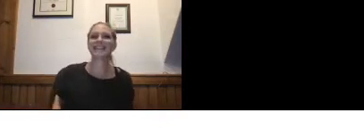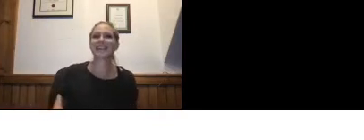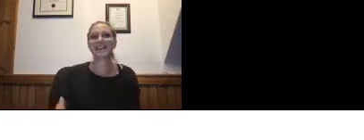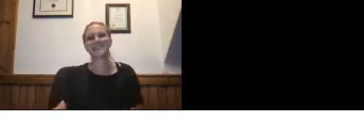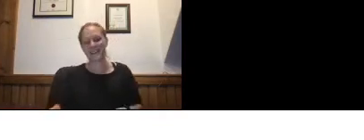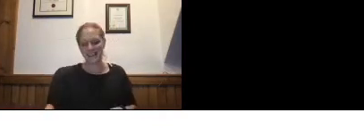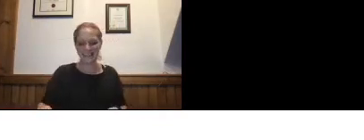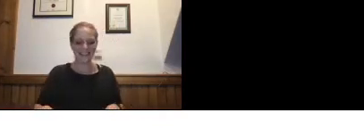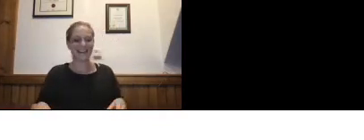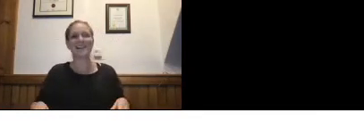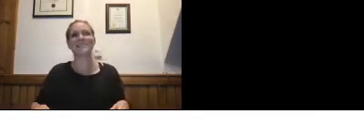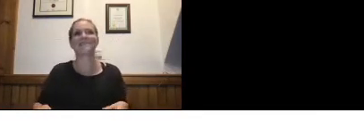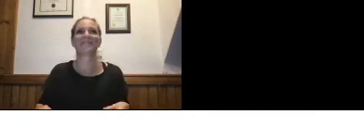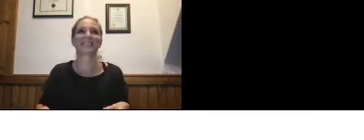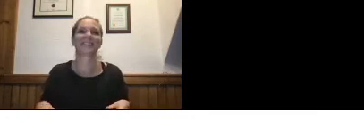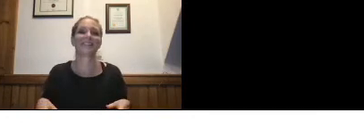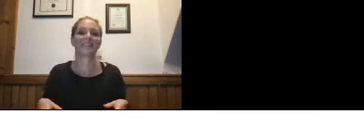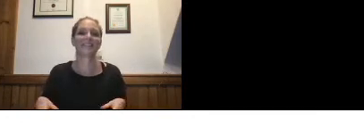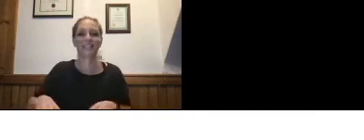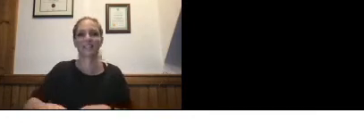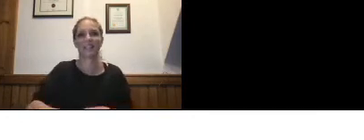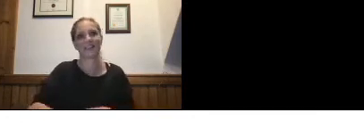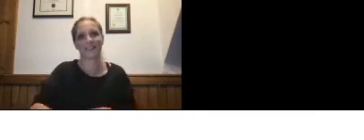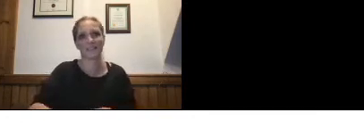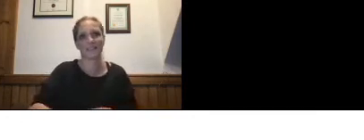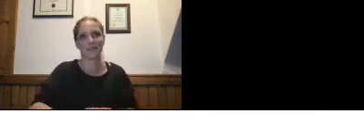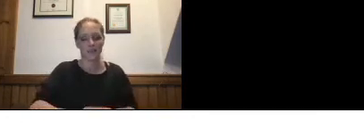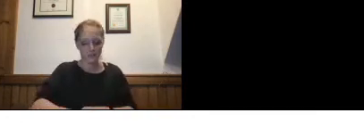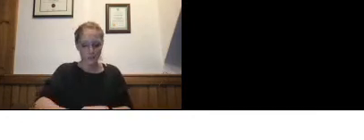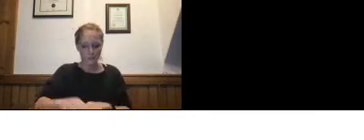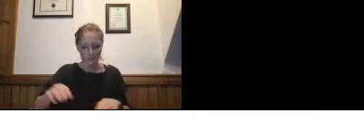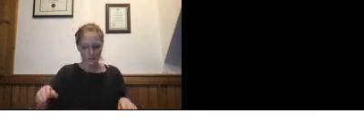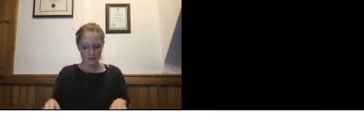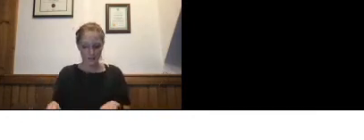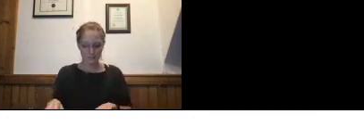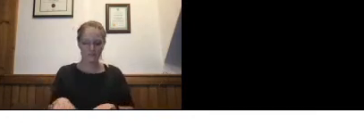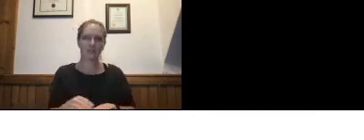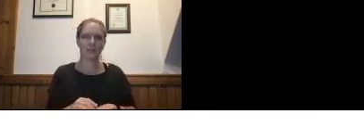Let's start with the gene inheritance. So